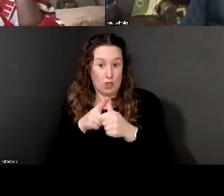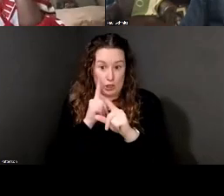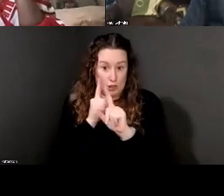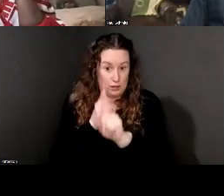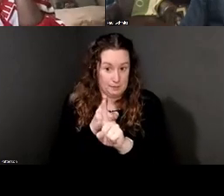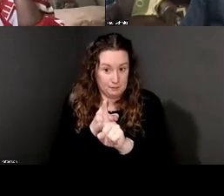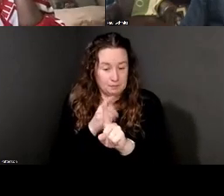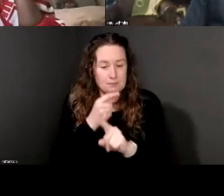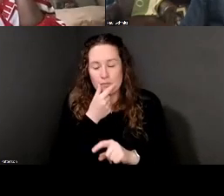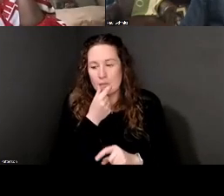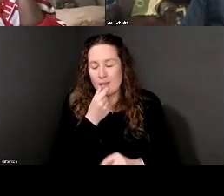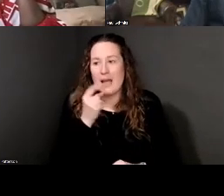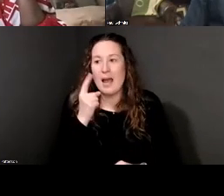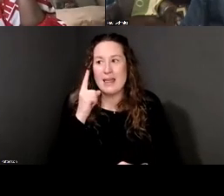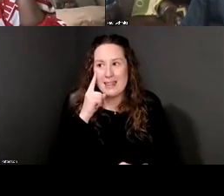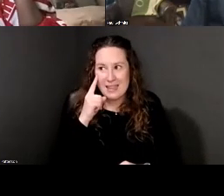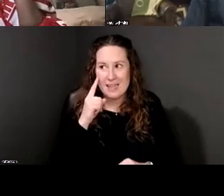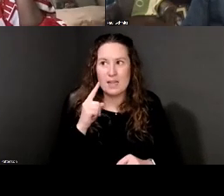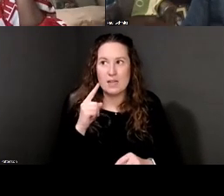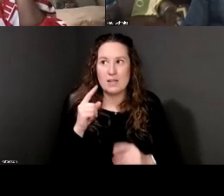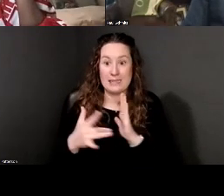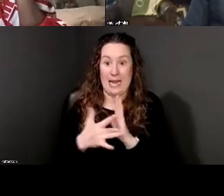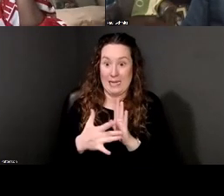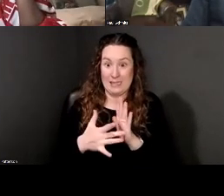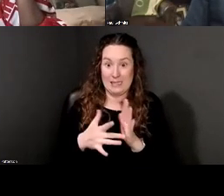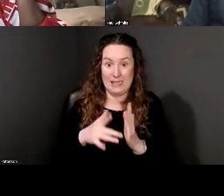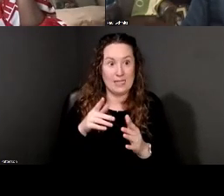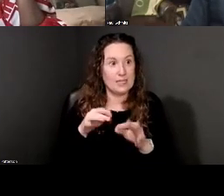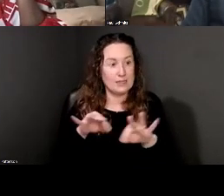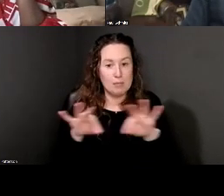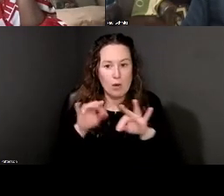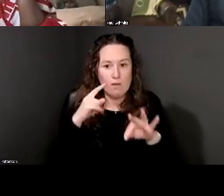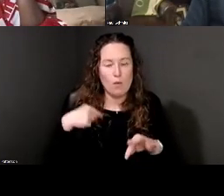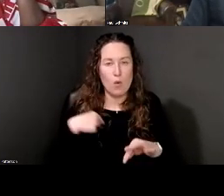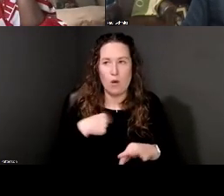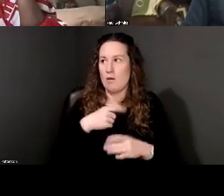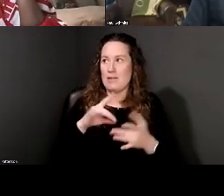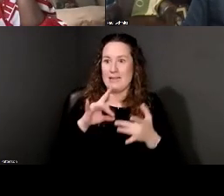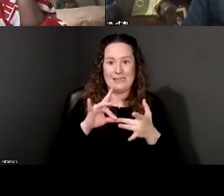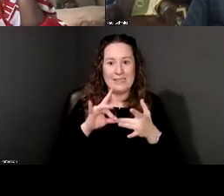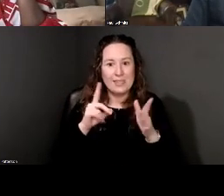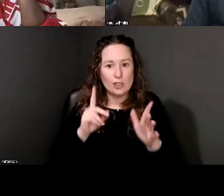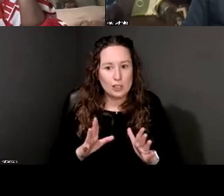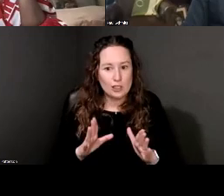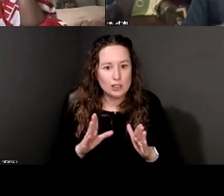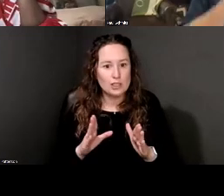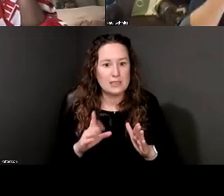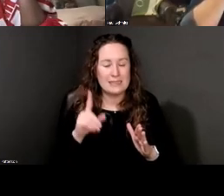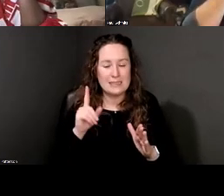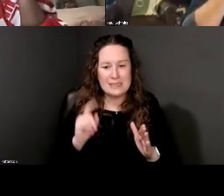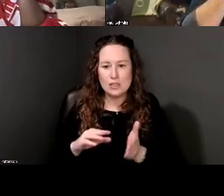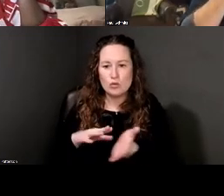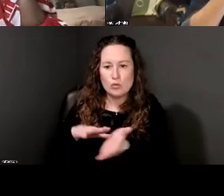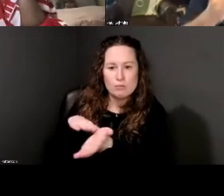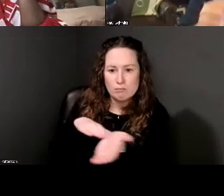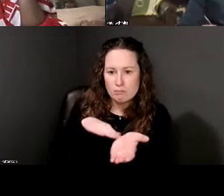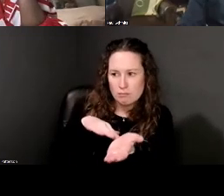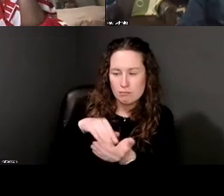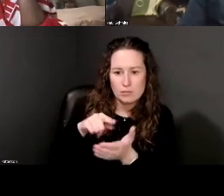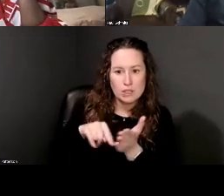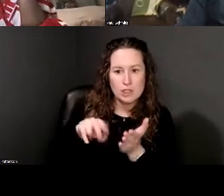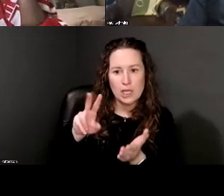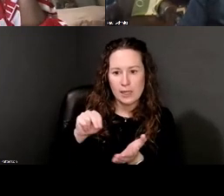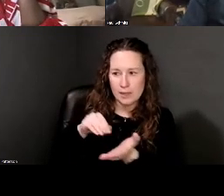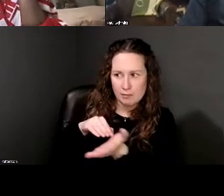think tactically it's really important for leaders of collaboratives to do some check-ins with people, to